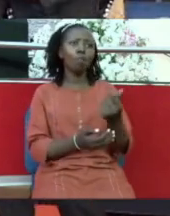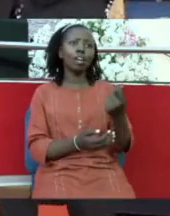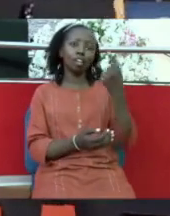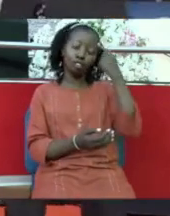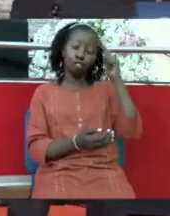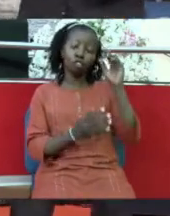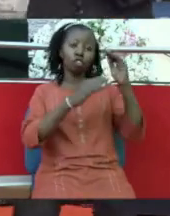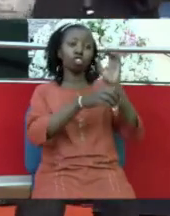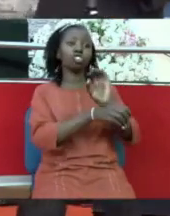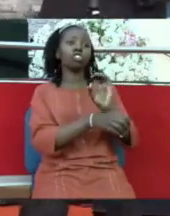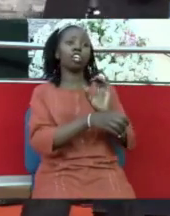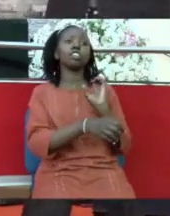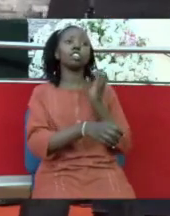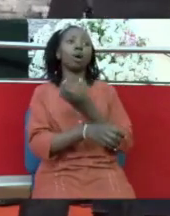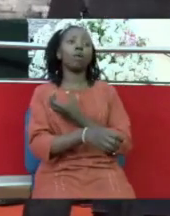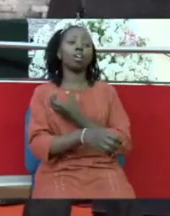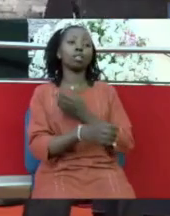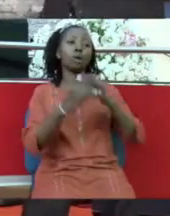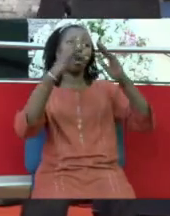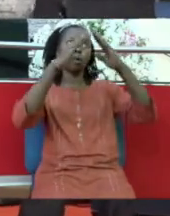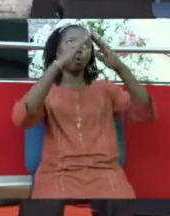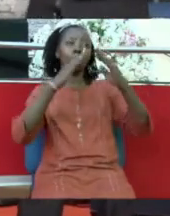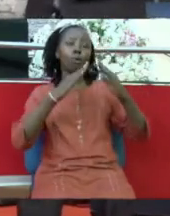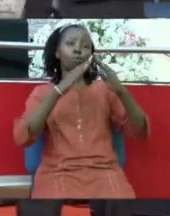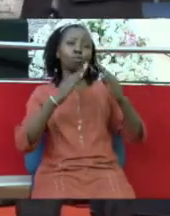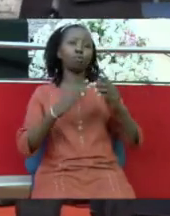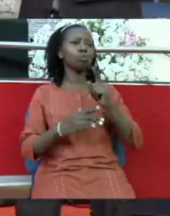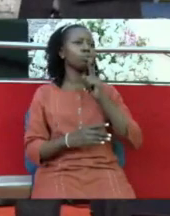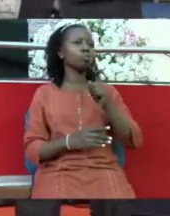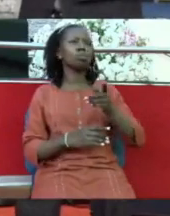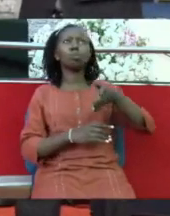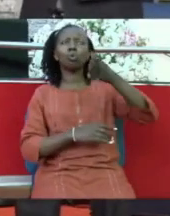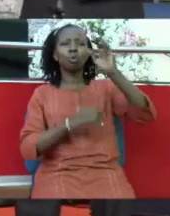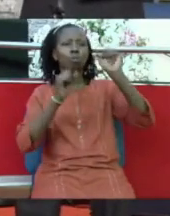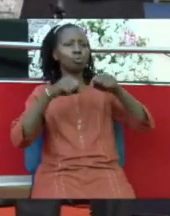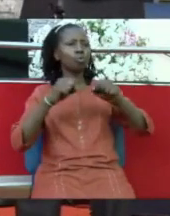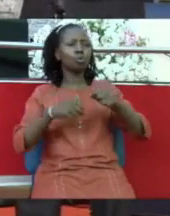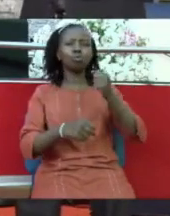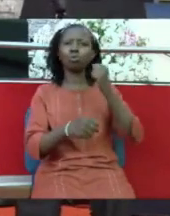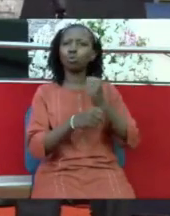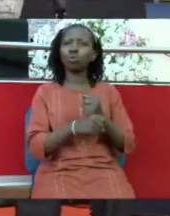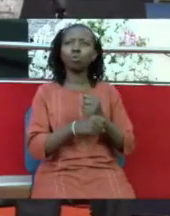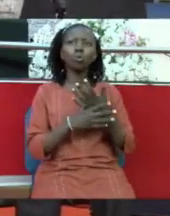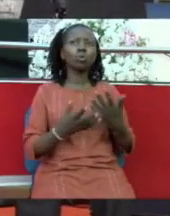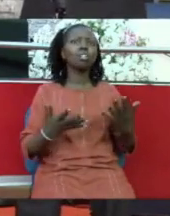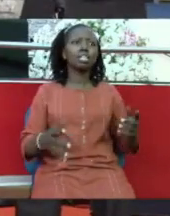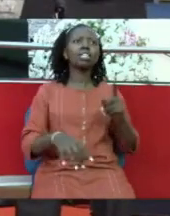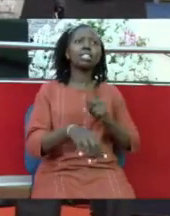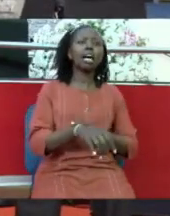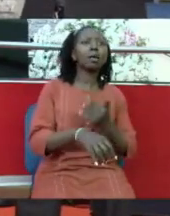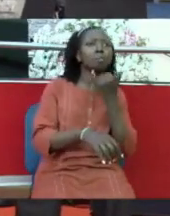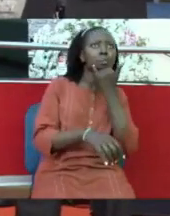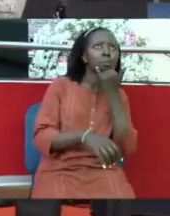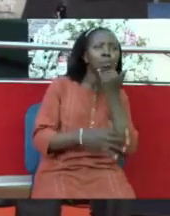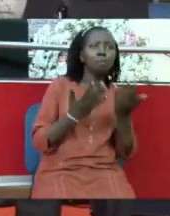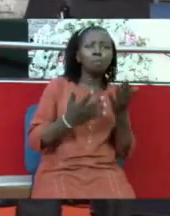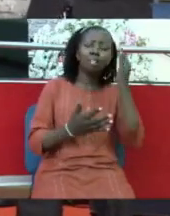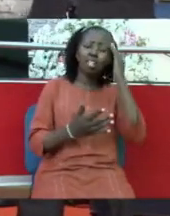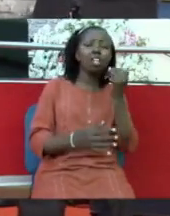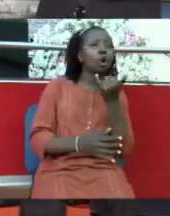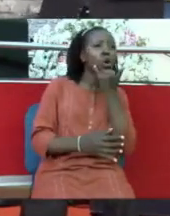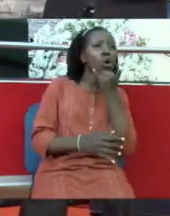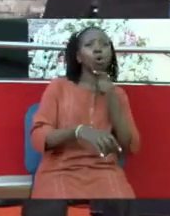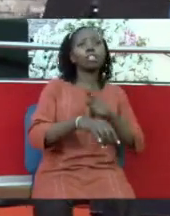huu tuliweza kulipa gharama yote ya jengo letu. So God is able to do things even at the wrong time, what you would call the wrong time. Na hivyo basi Mungu